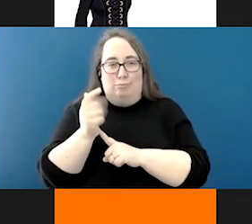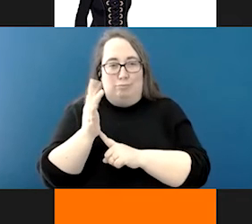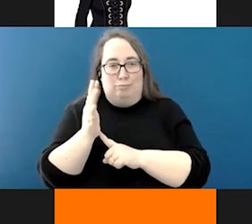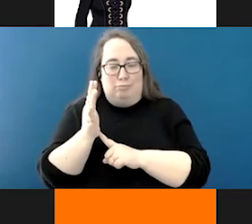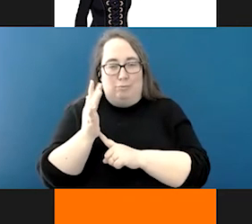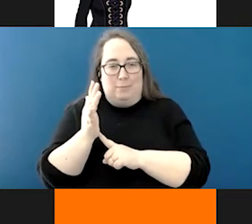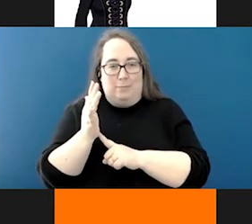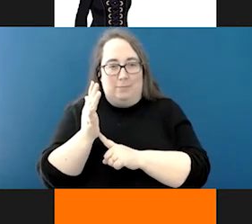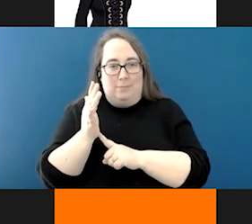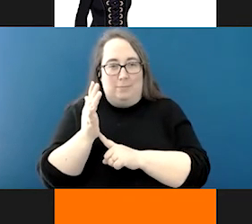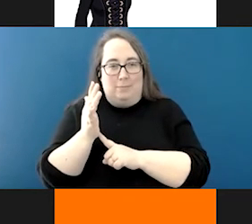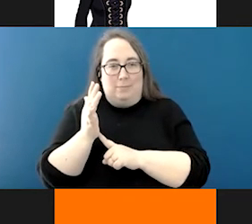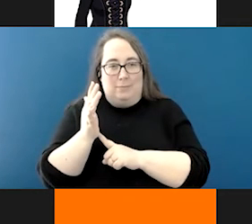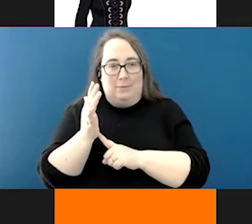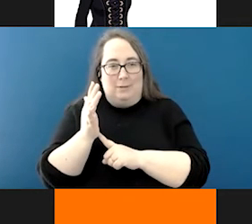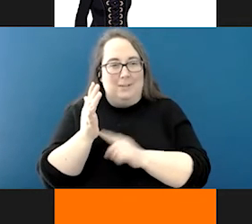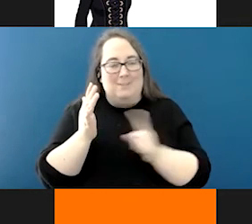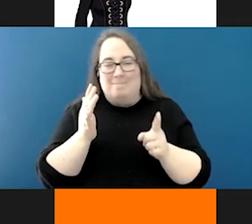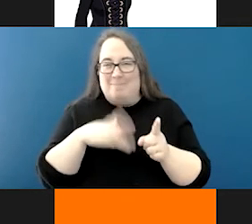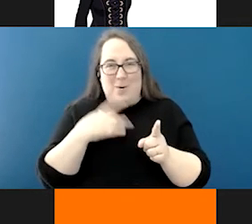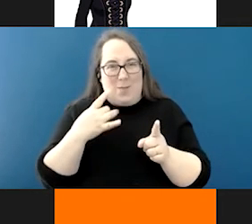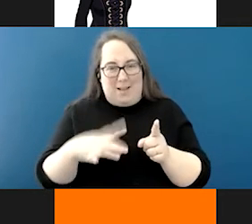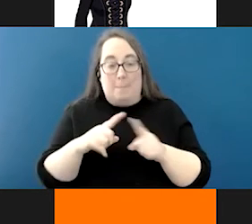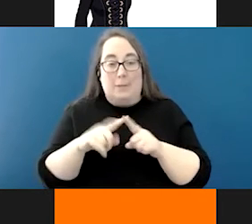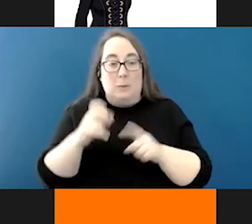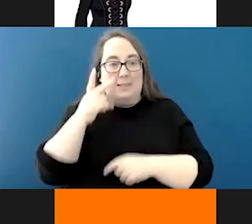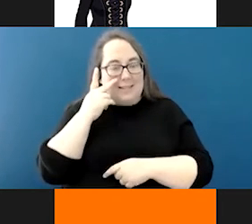quite confident about the mold that I have yet, but as you see,